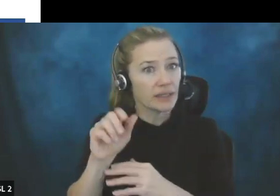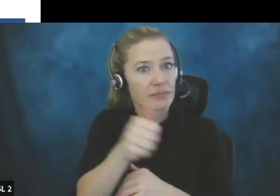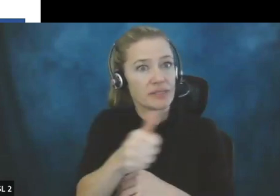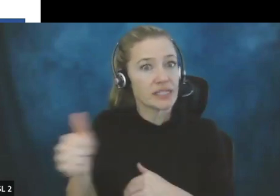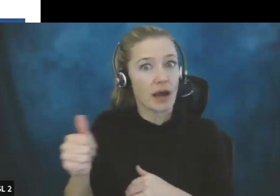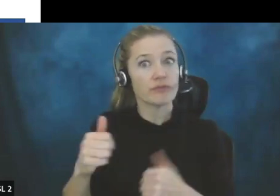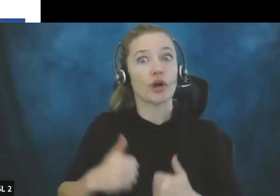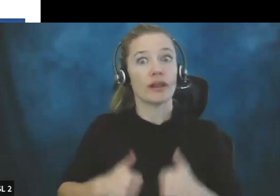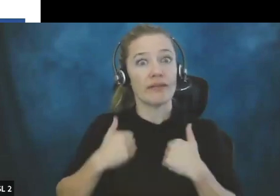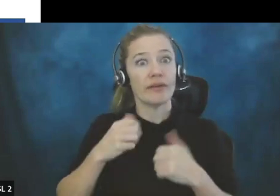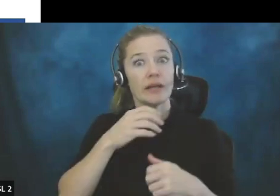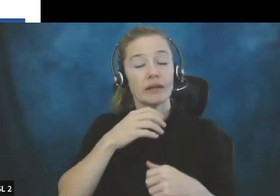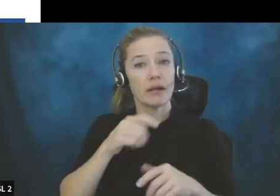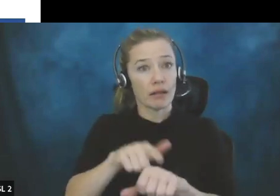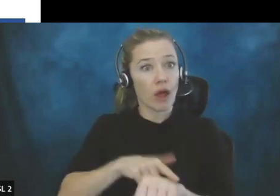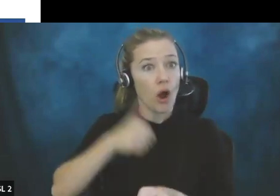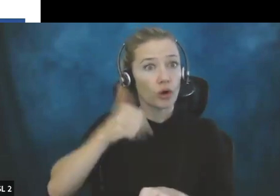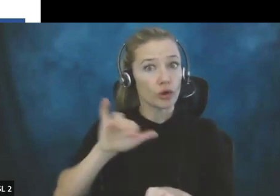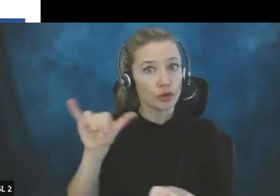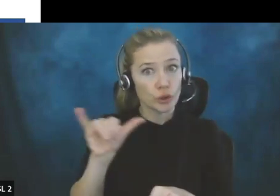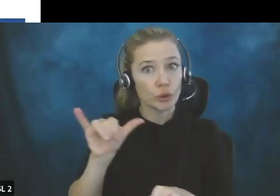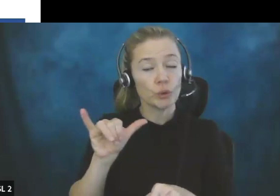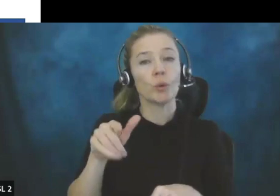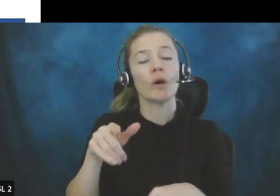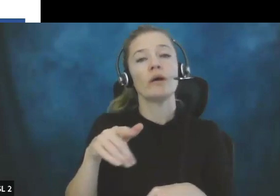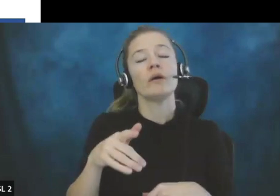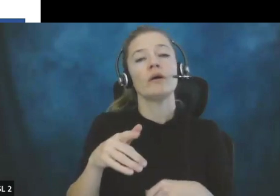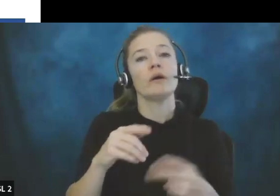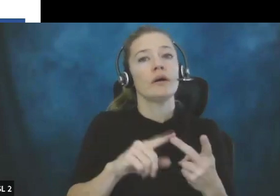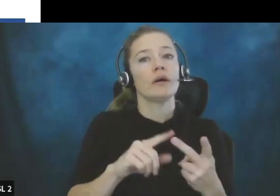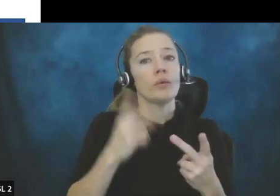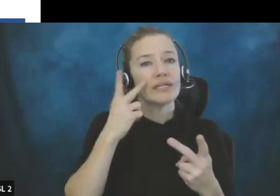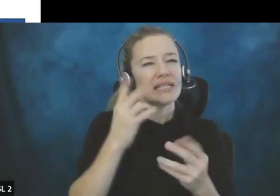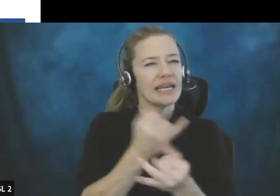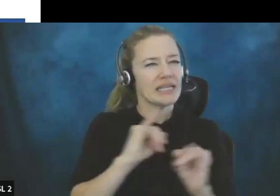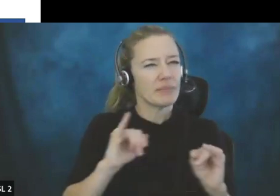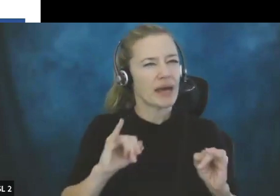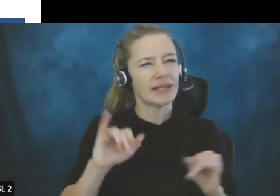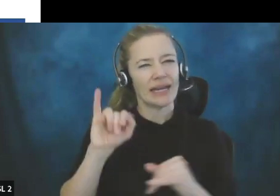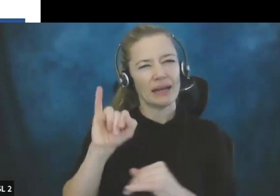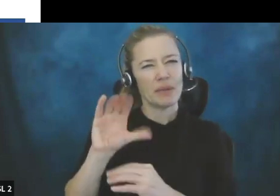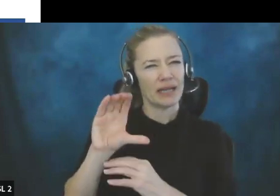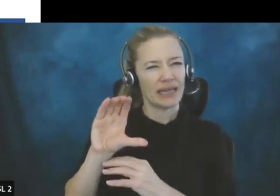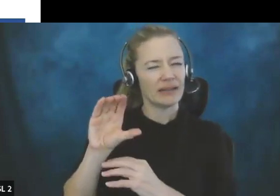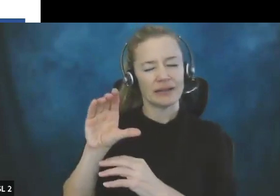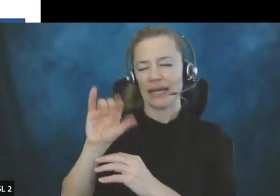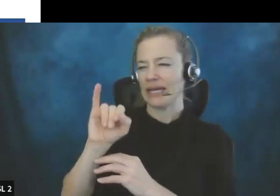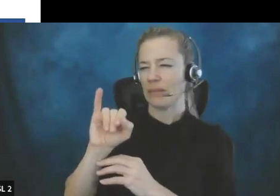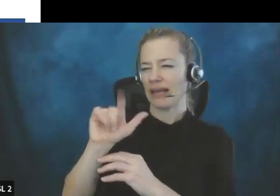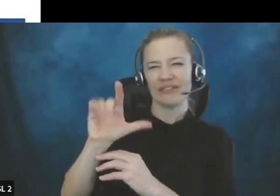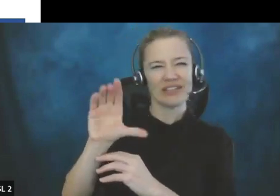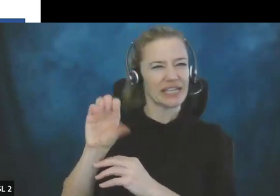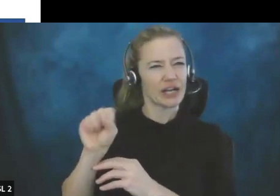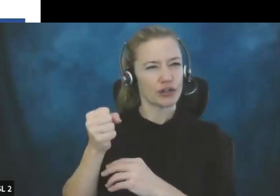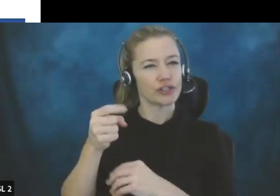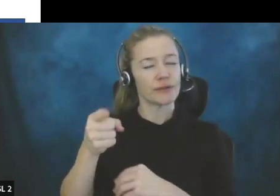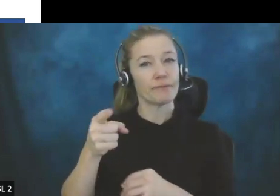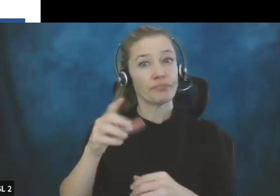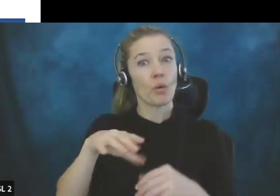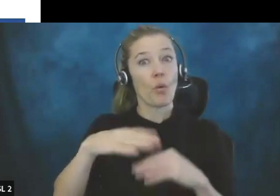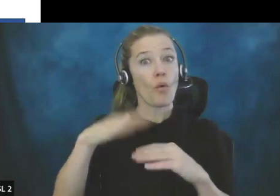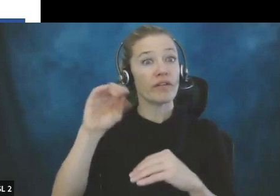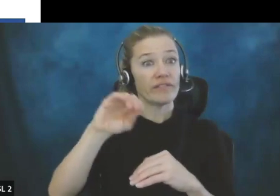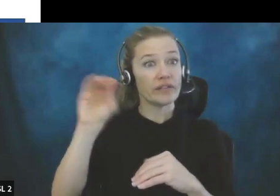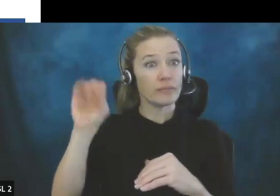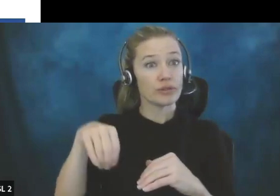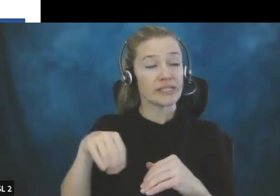ever and, having the opportunity to grow older and age. We're seeing independent living centers right now who are